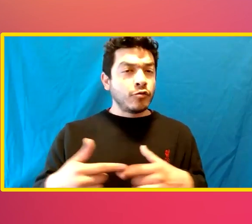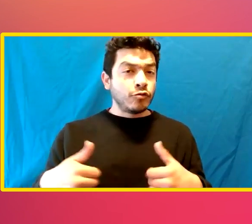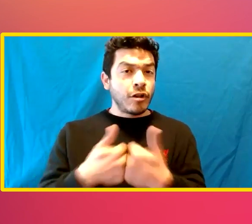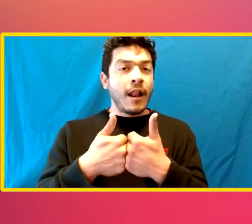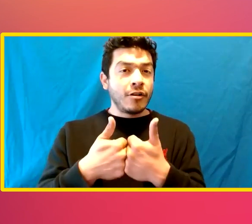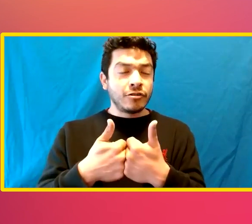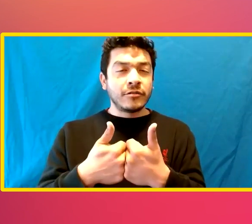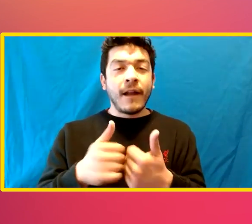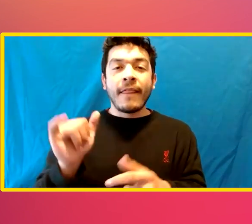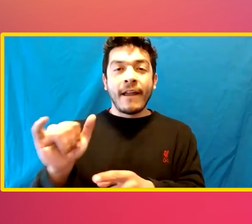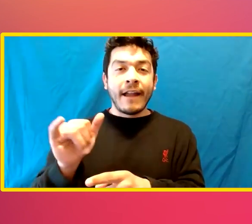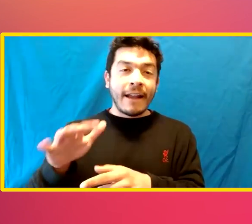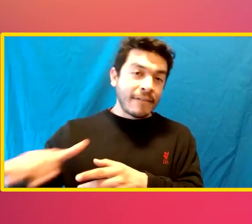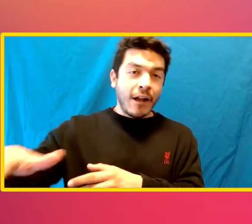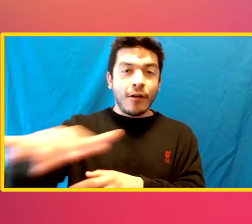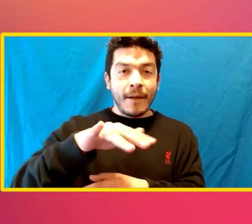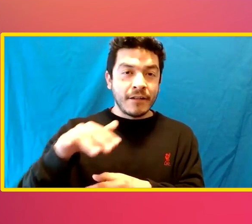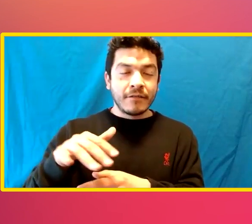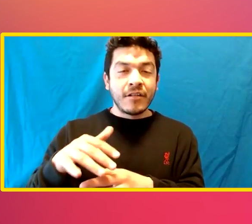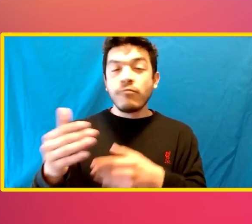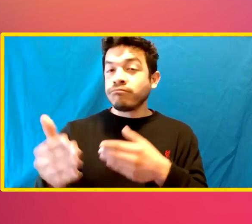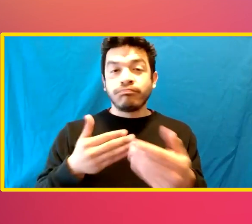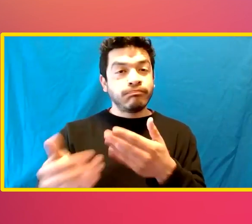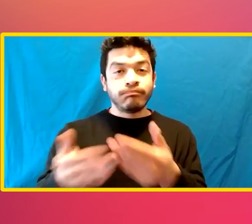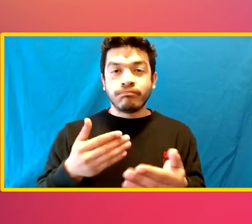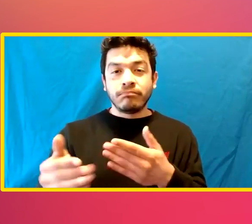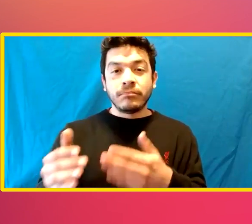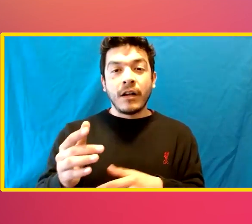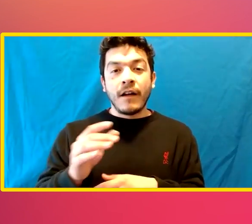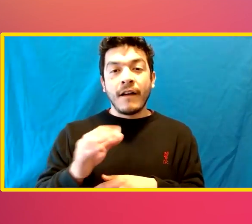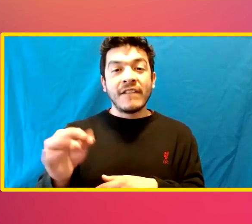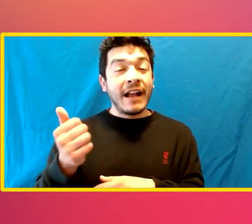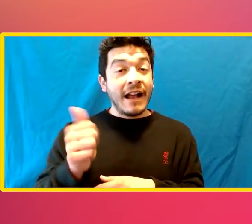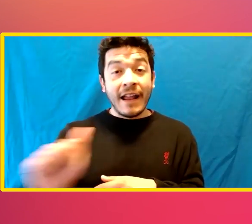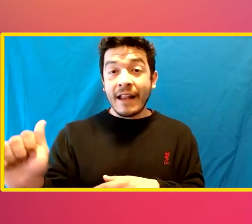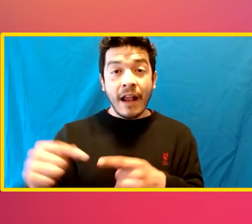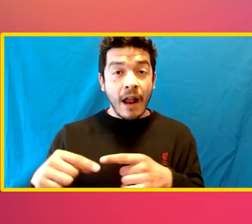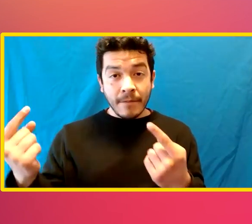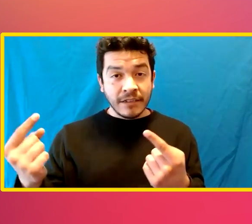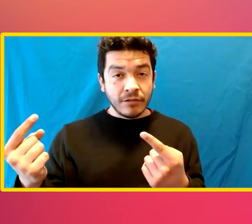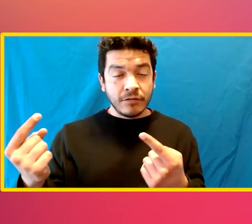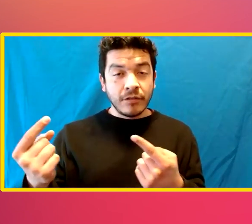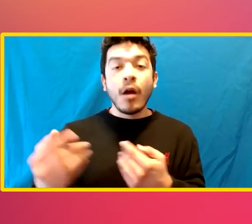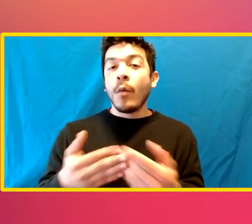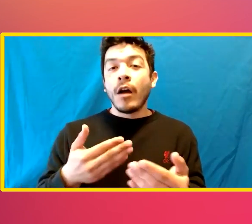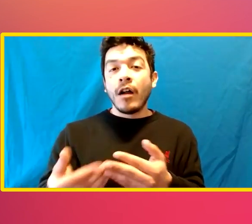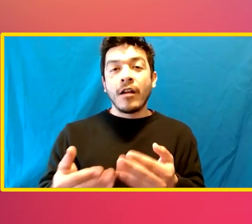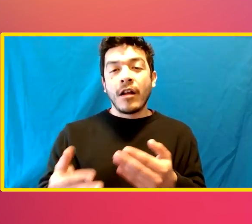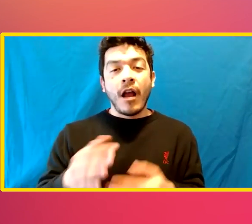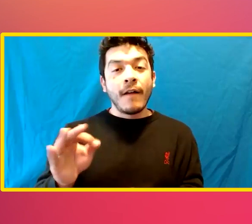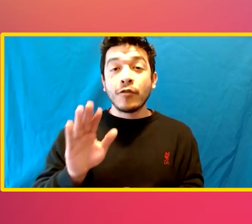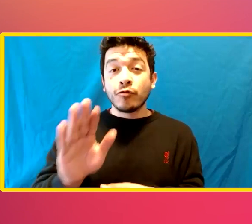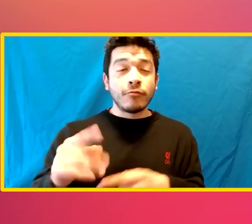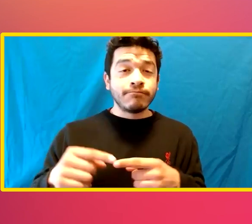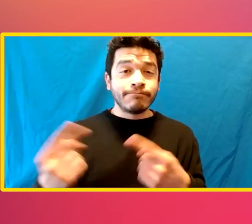challenge the environments, regardless of any opposition, regardless of